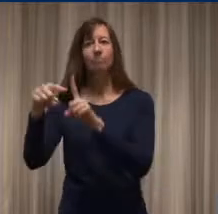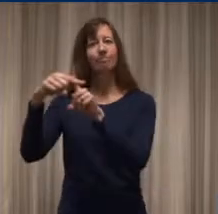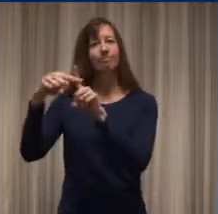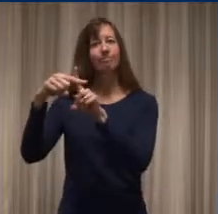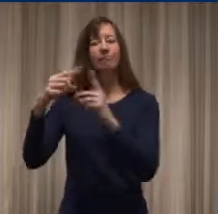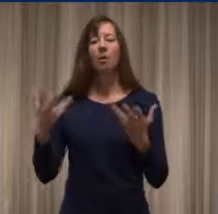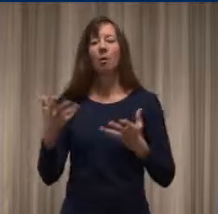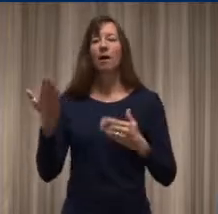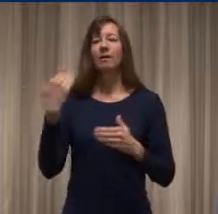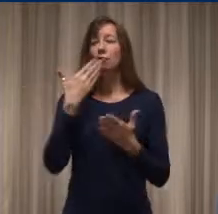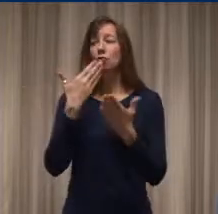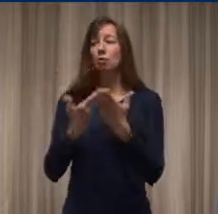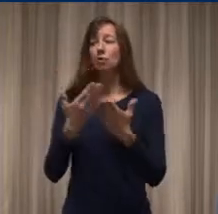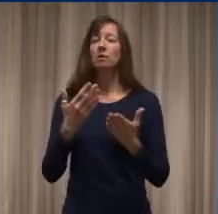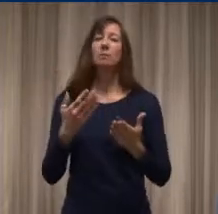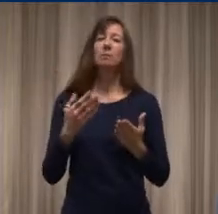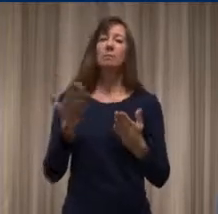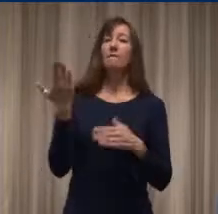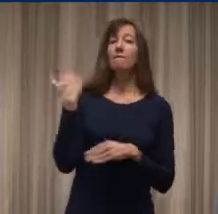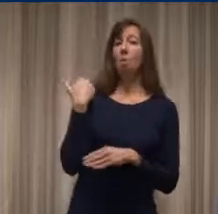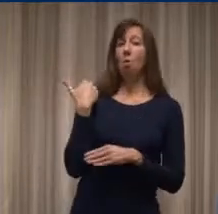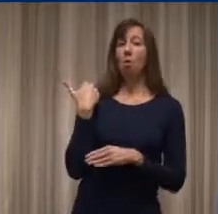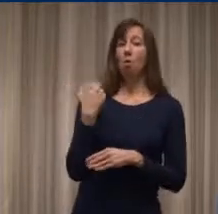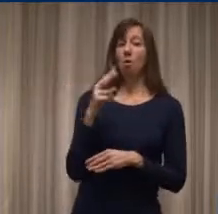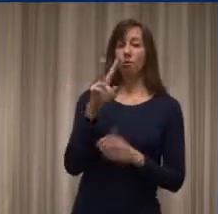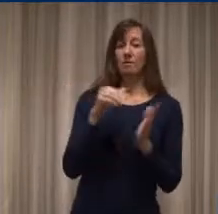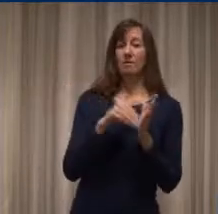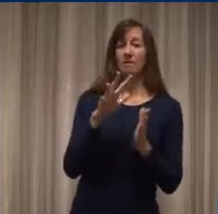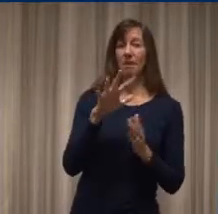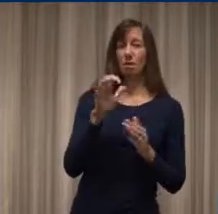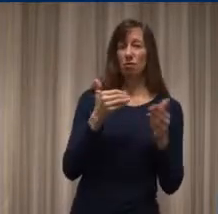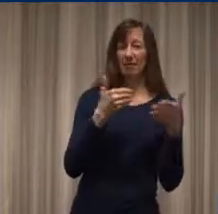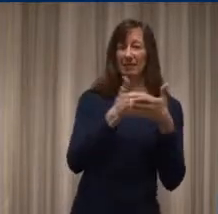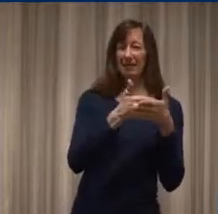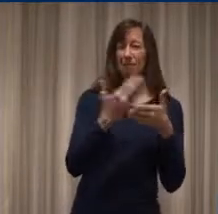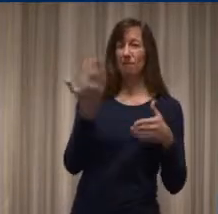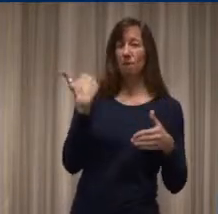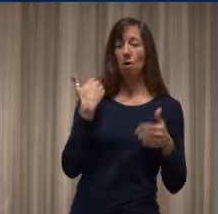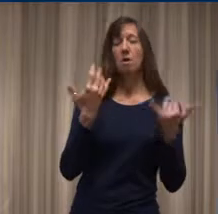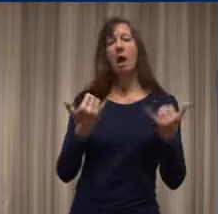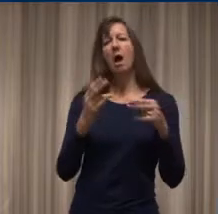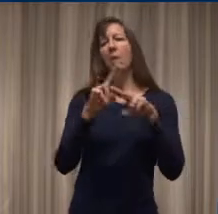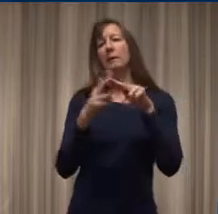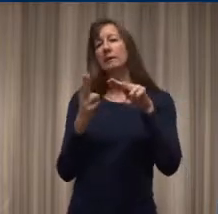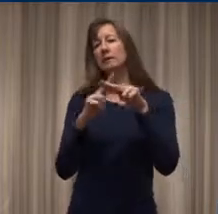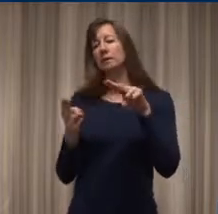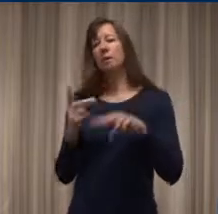near 2,500 active cases at one point. We are slowly ticking down and now at